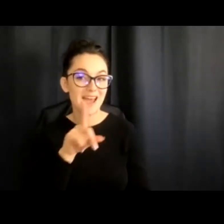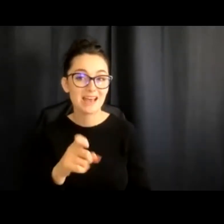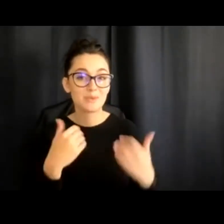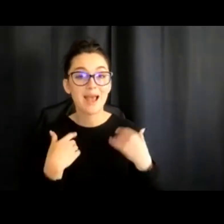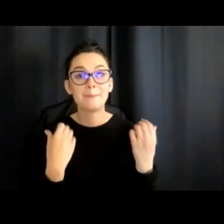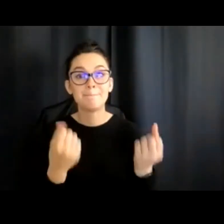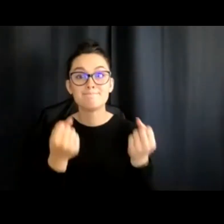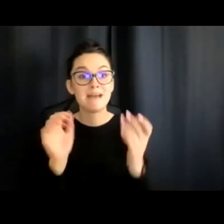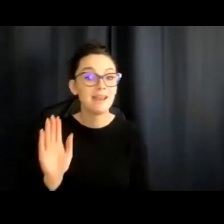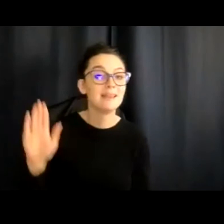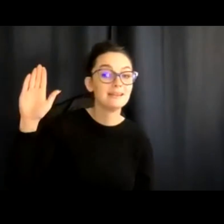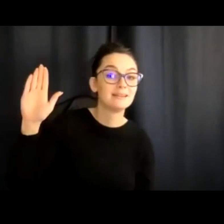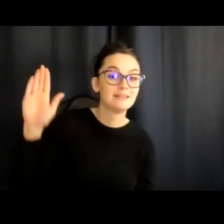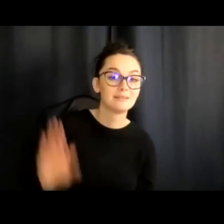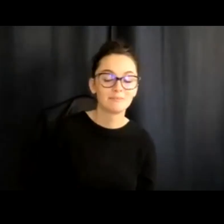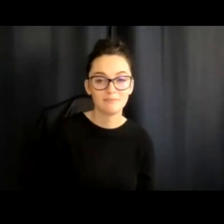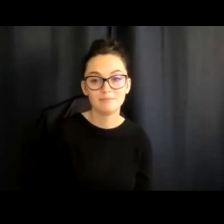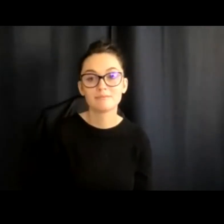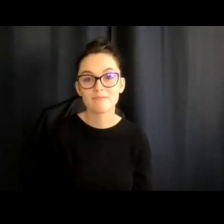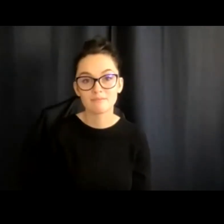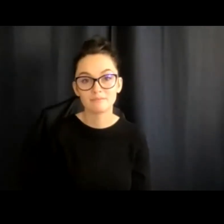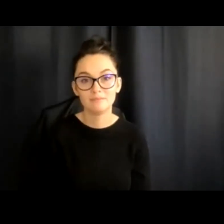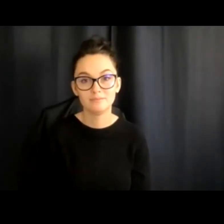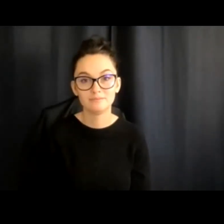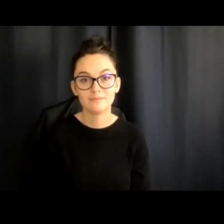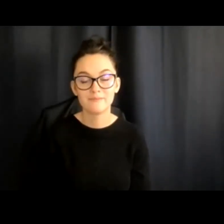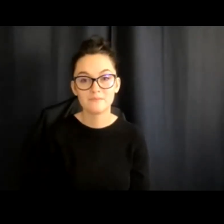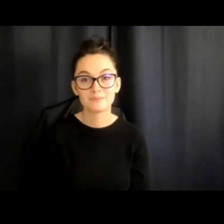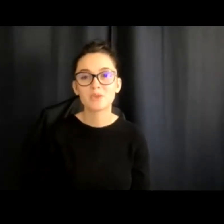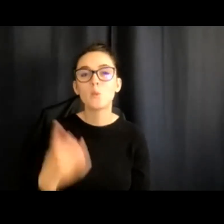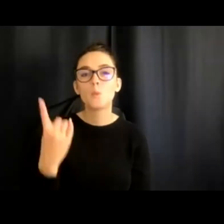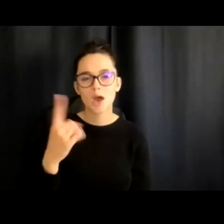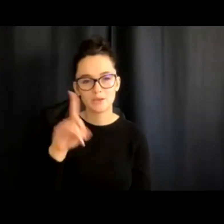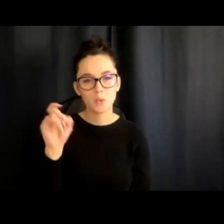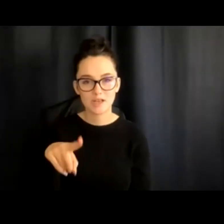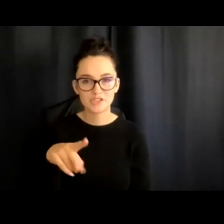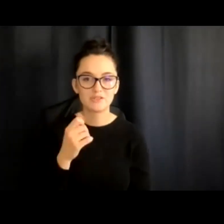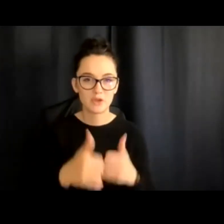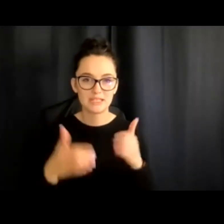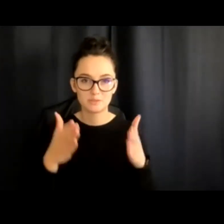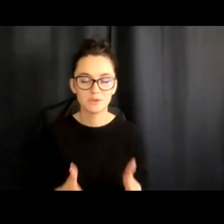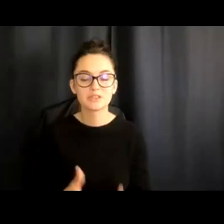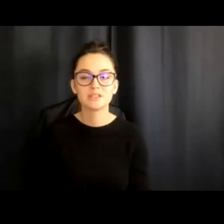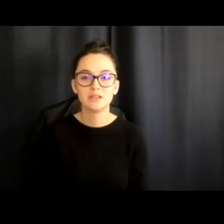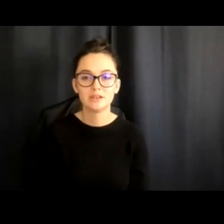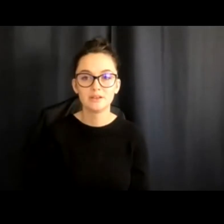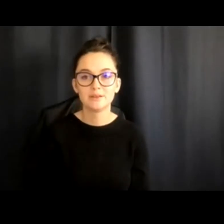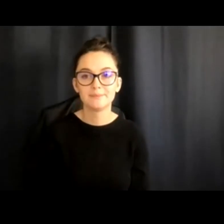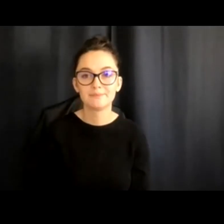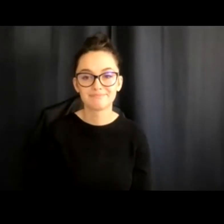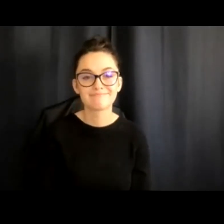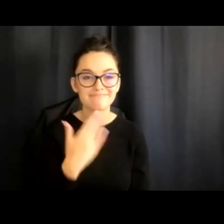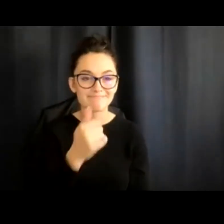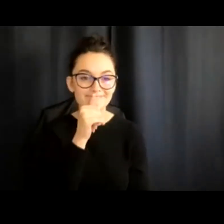of hands raised. Just Okay. one question at a time, if you would. Thanks for your patience, folks. How